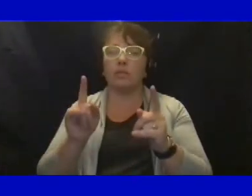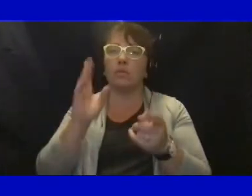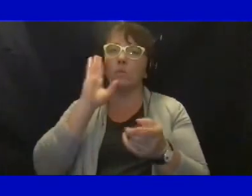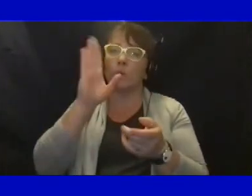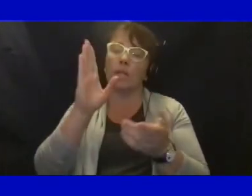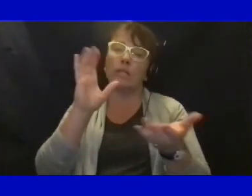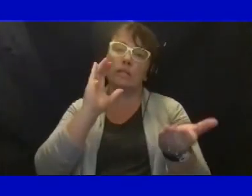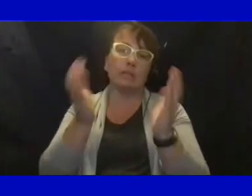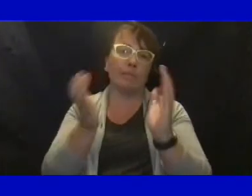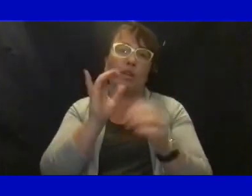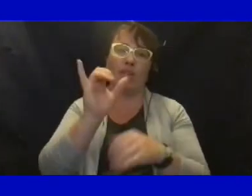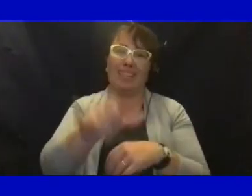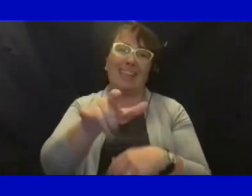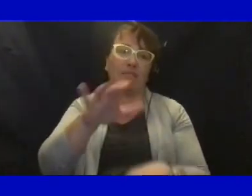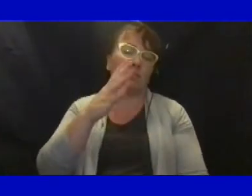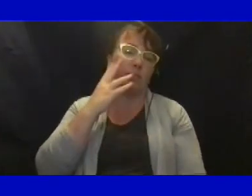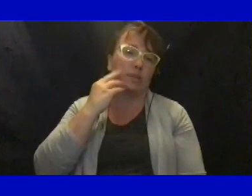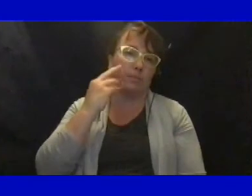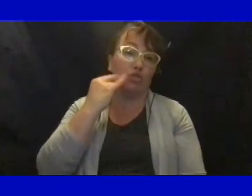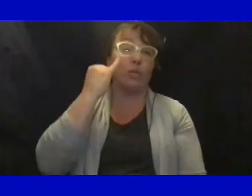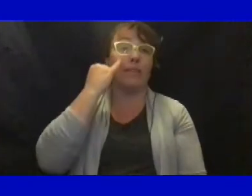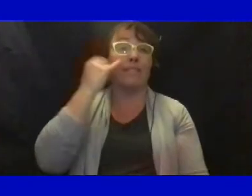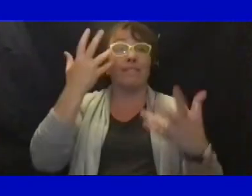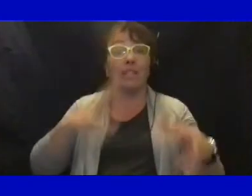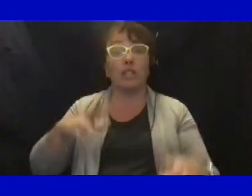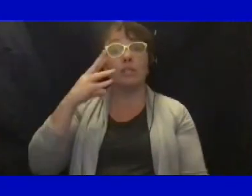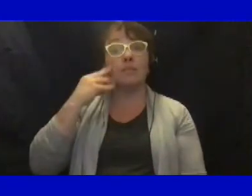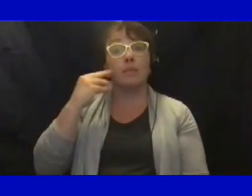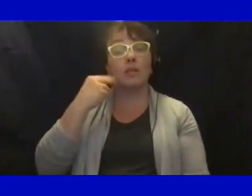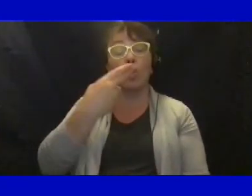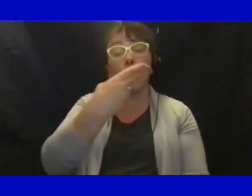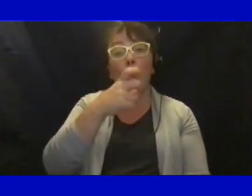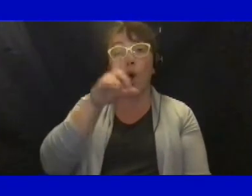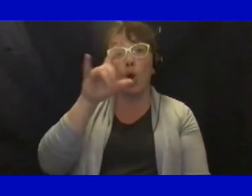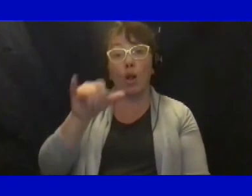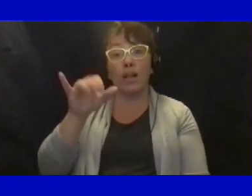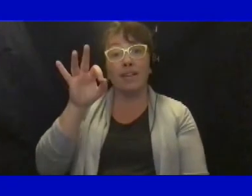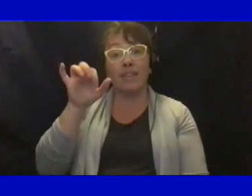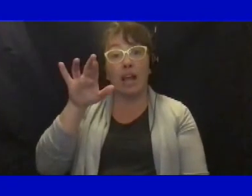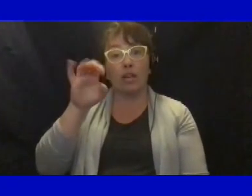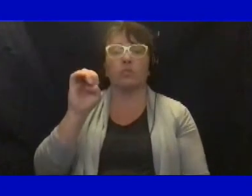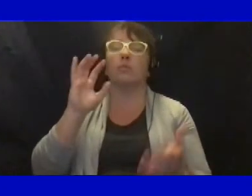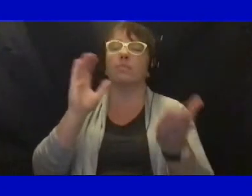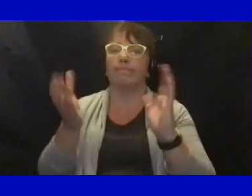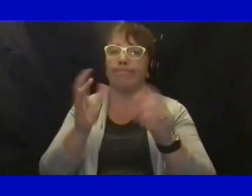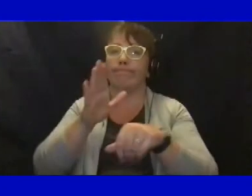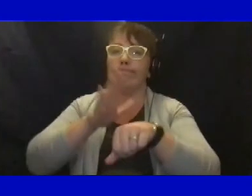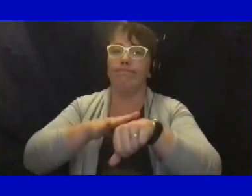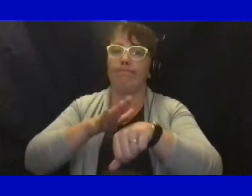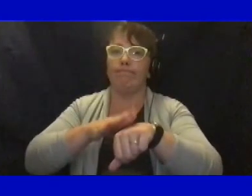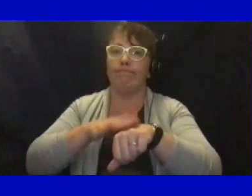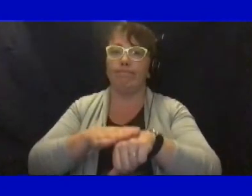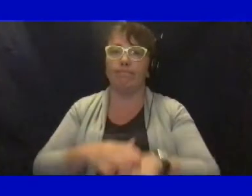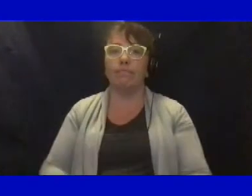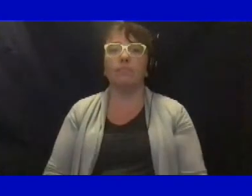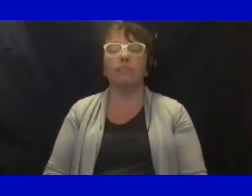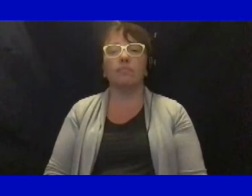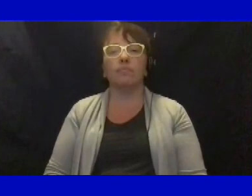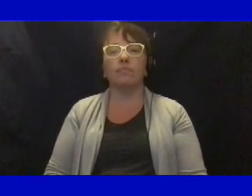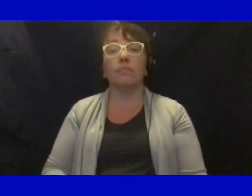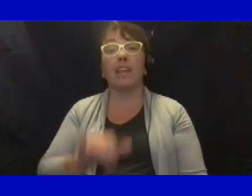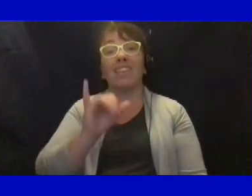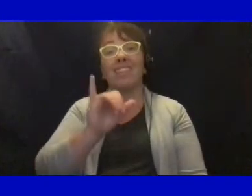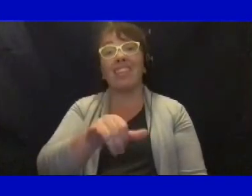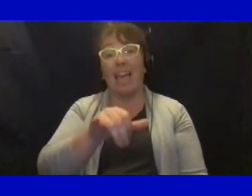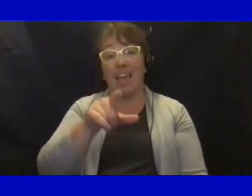and small ones, medium ones, mud and ash that come down. The Valley Fire up in the same